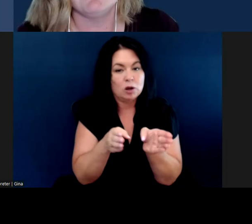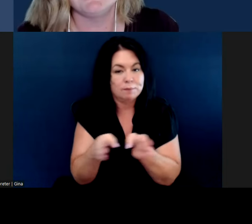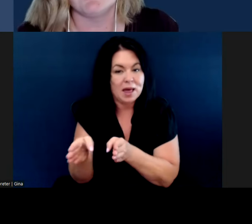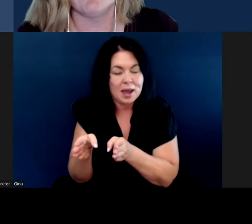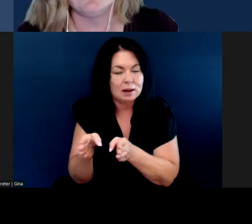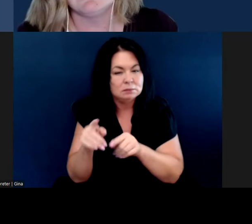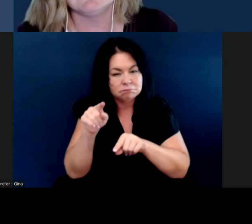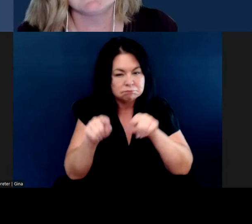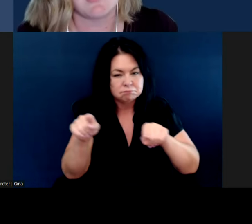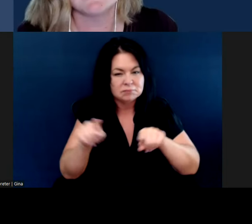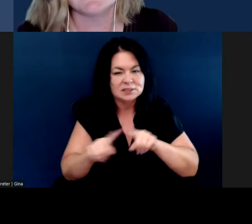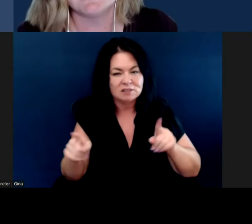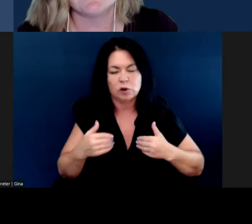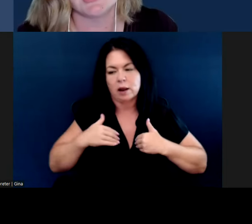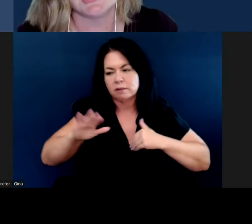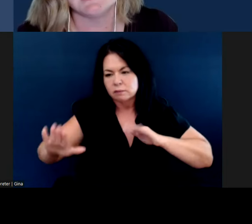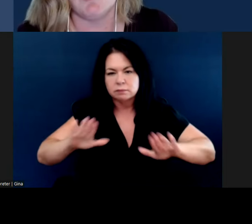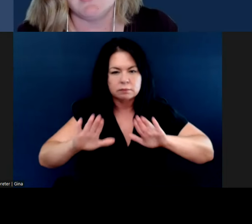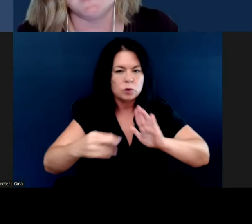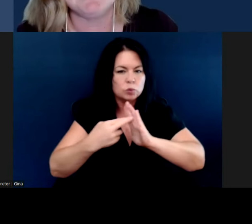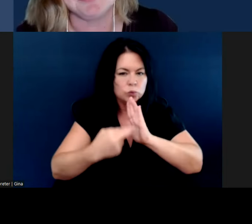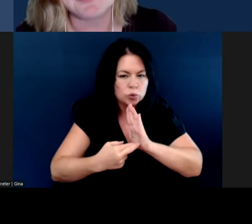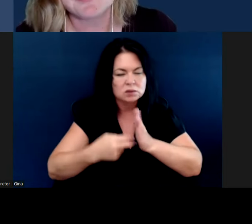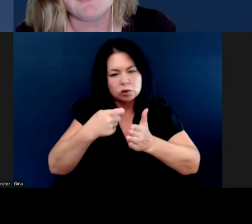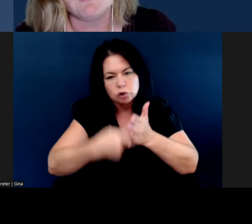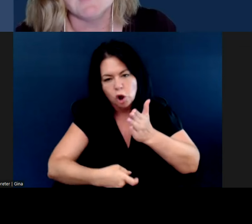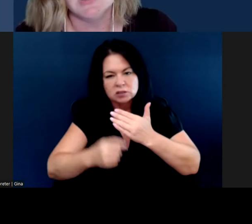have, different rules, costs, restrictions, and whatnot.